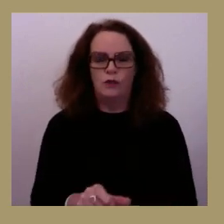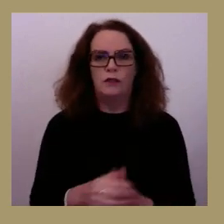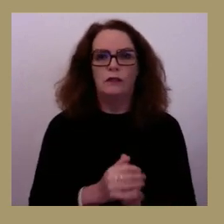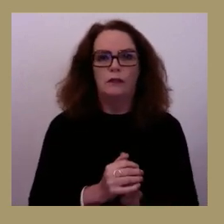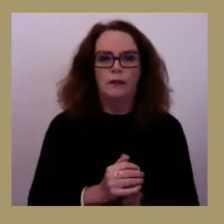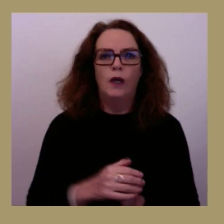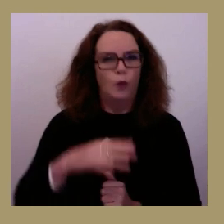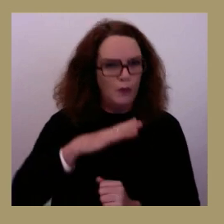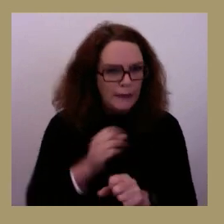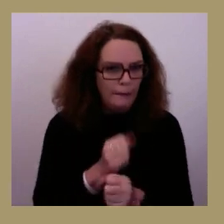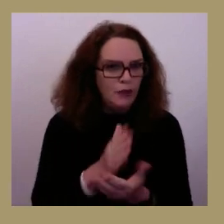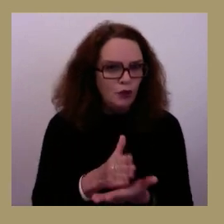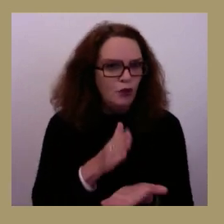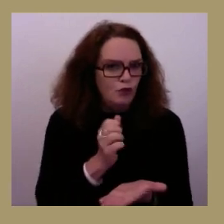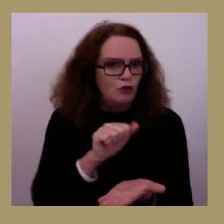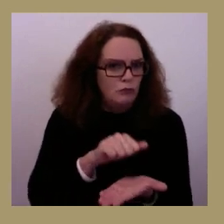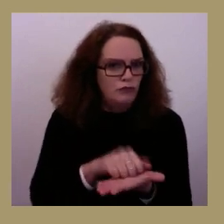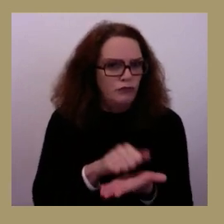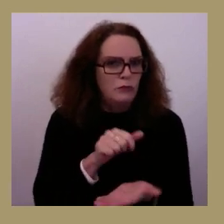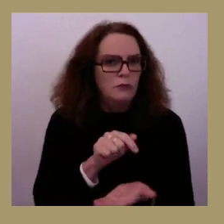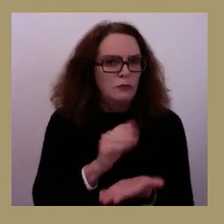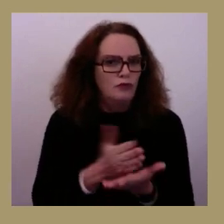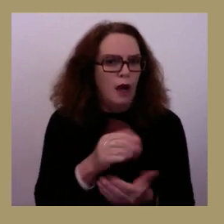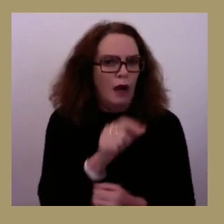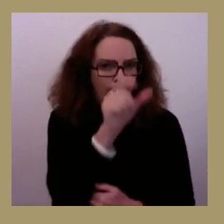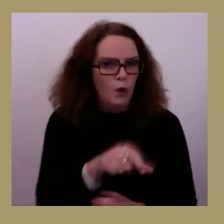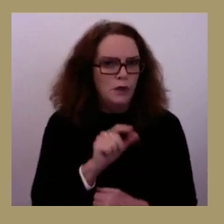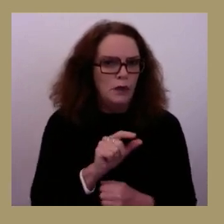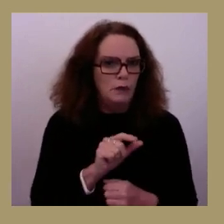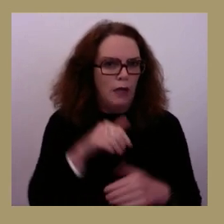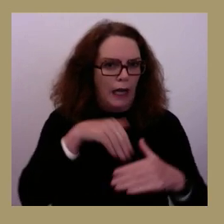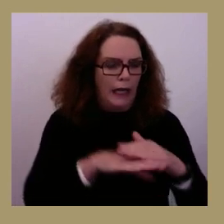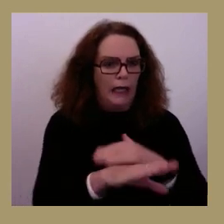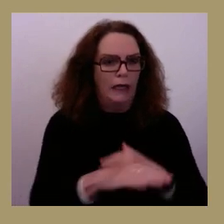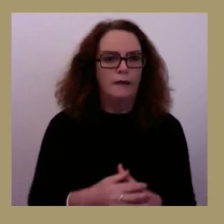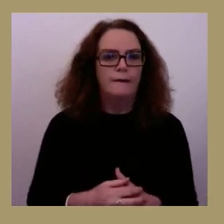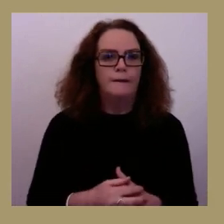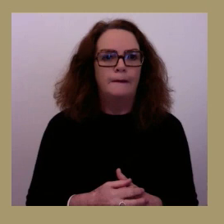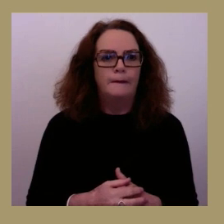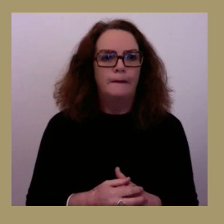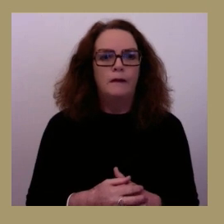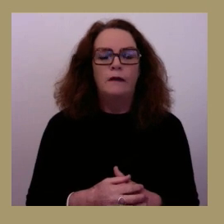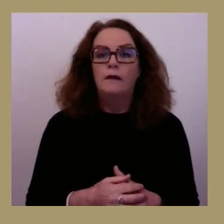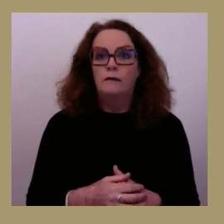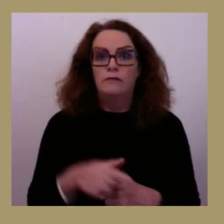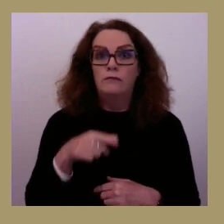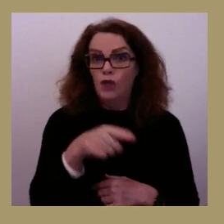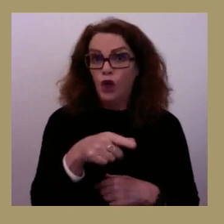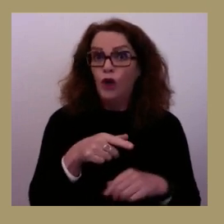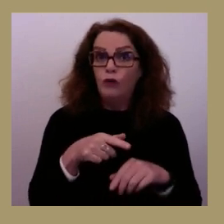are. So if the person already has a Service Victoria account, apologies, I'll just go through this step here of creating an